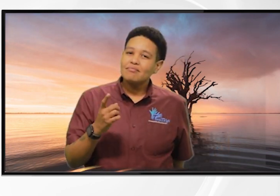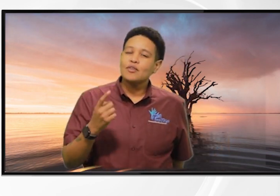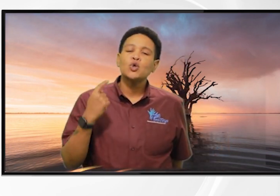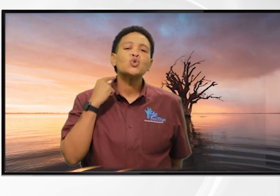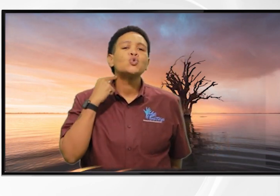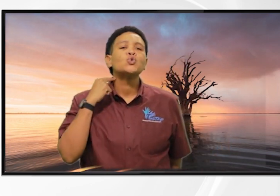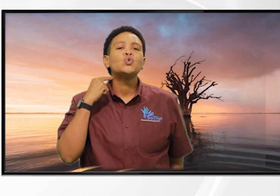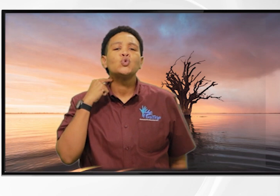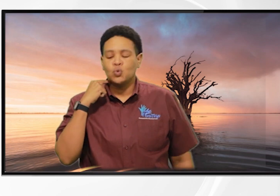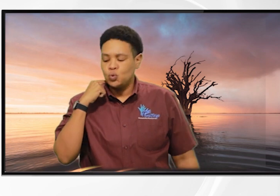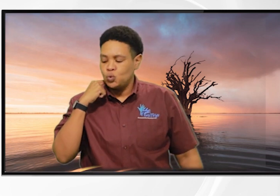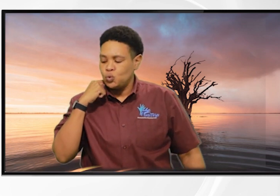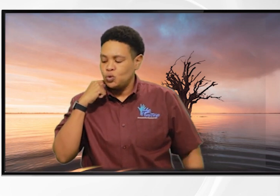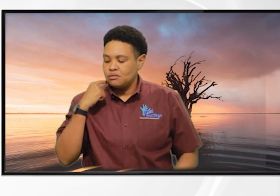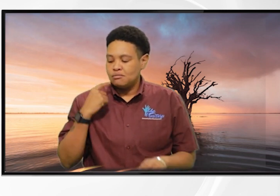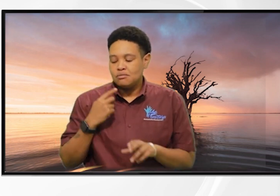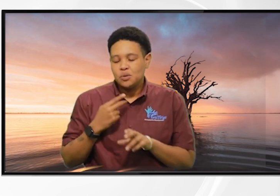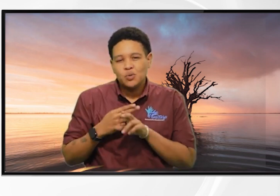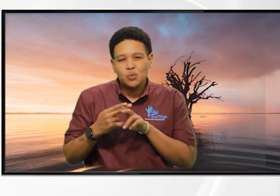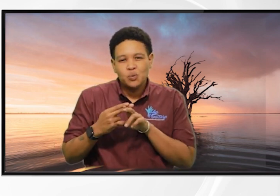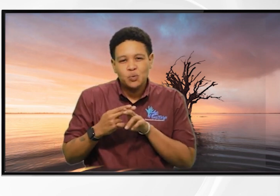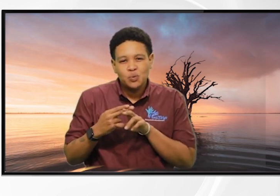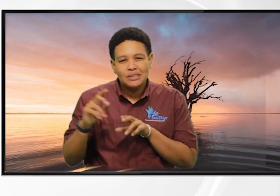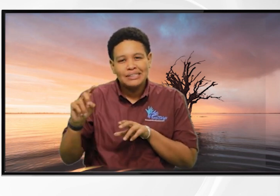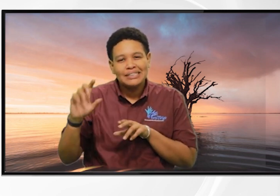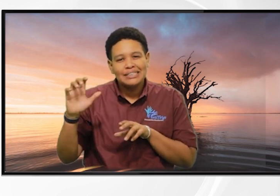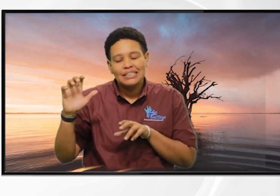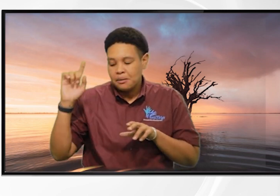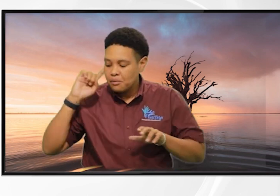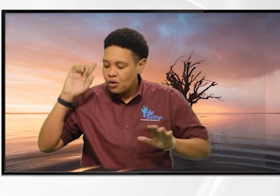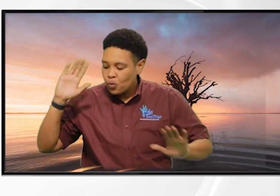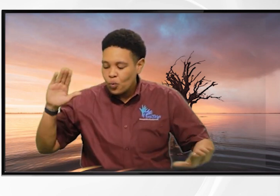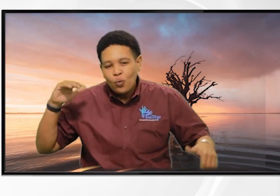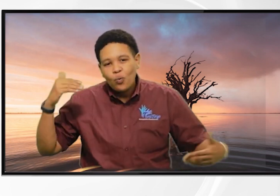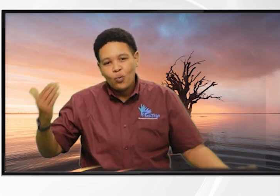June too soon. December all over.